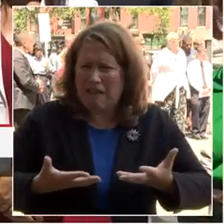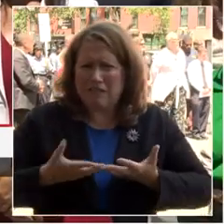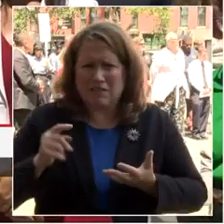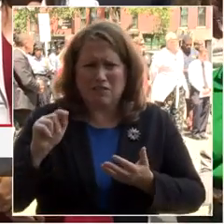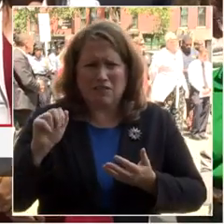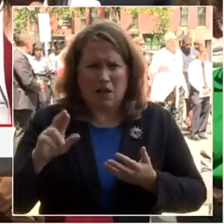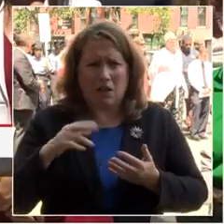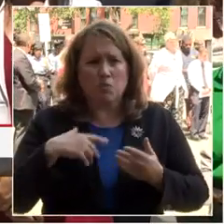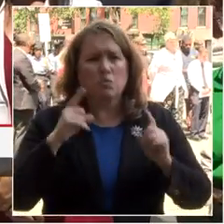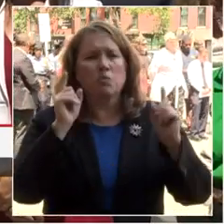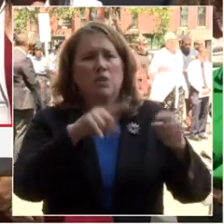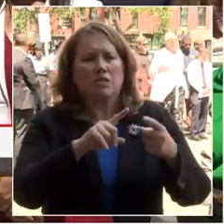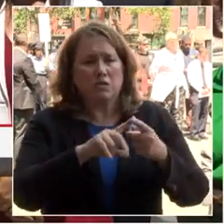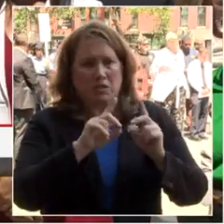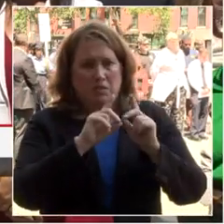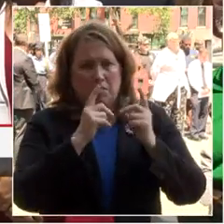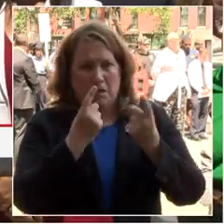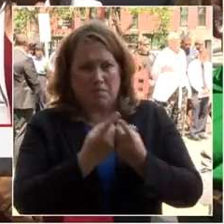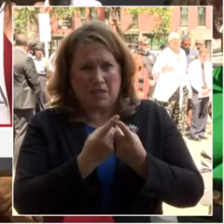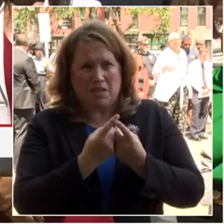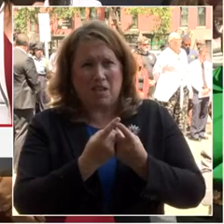Department of